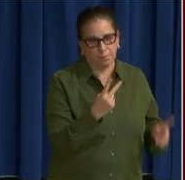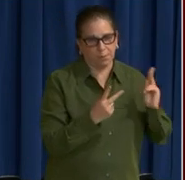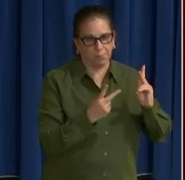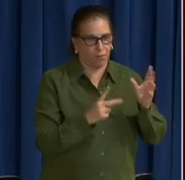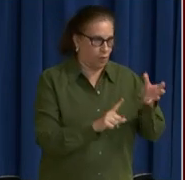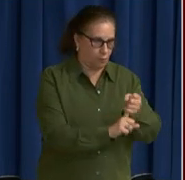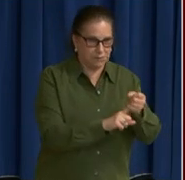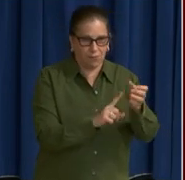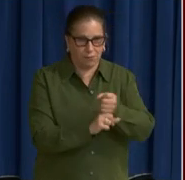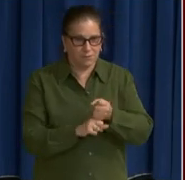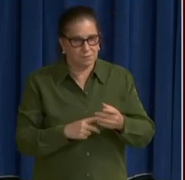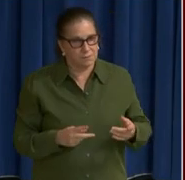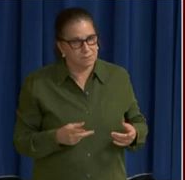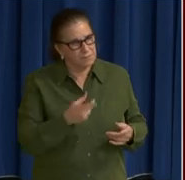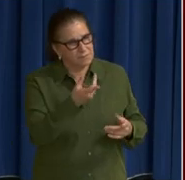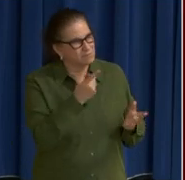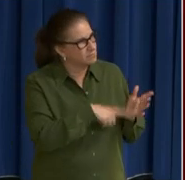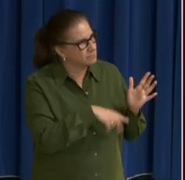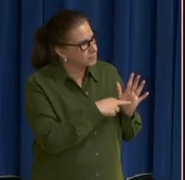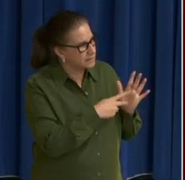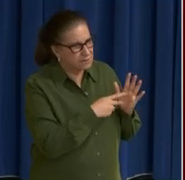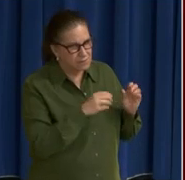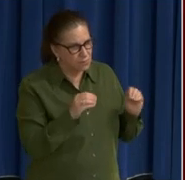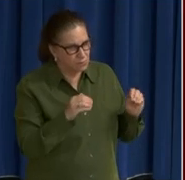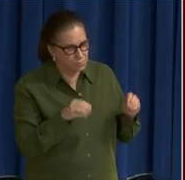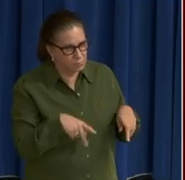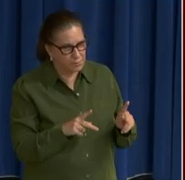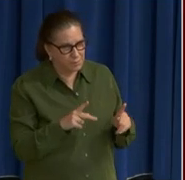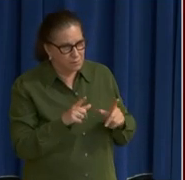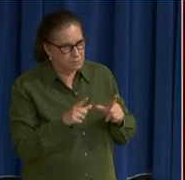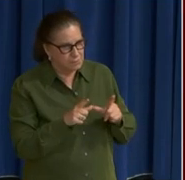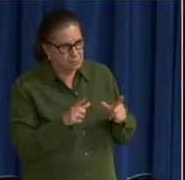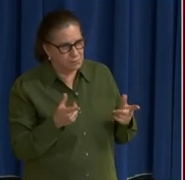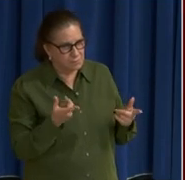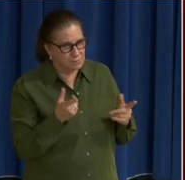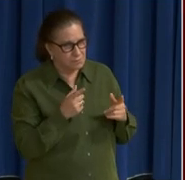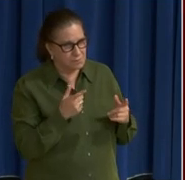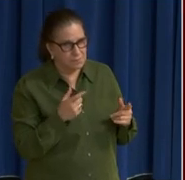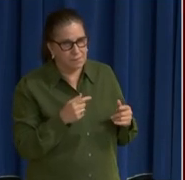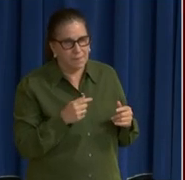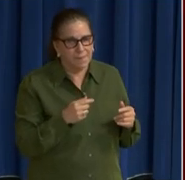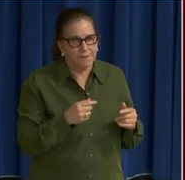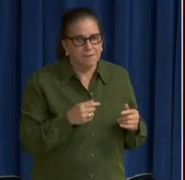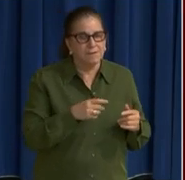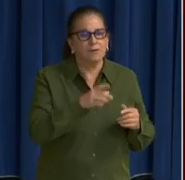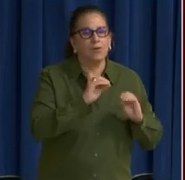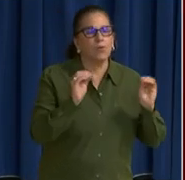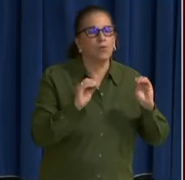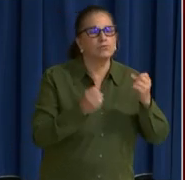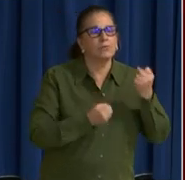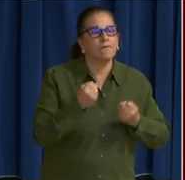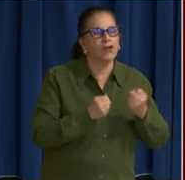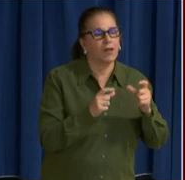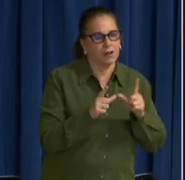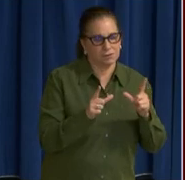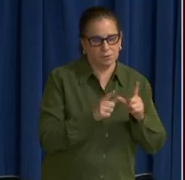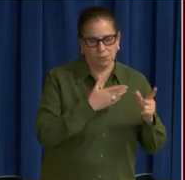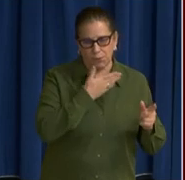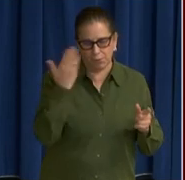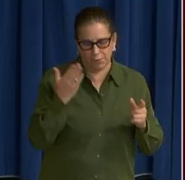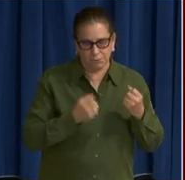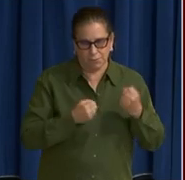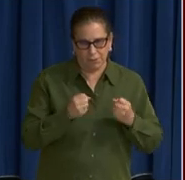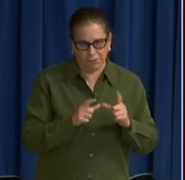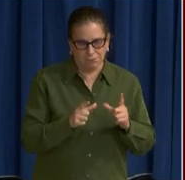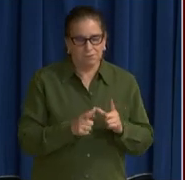gun permit? No. What's no permit? Not having a driver's license. Not having a driver's license. Off